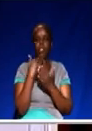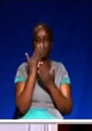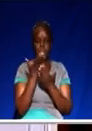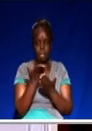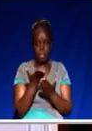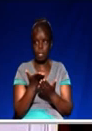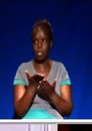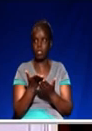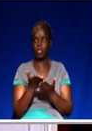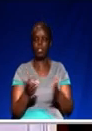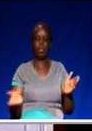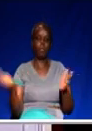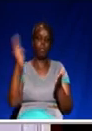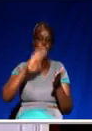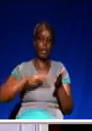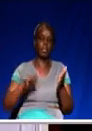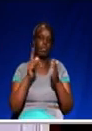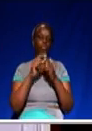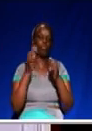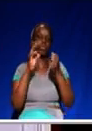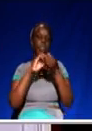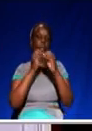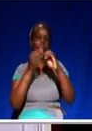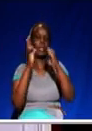will take me back to